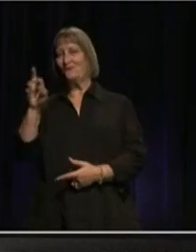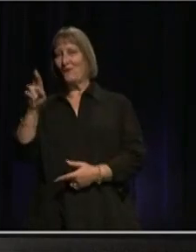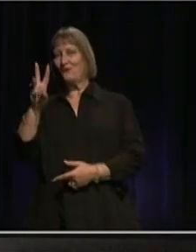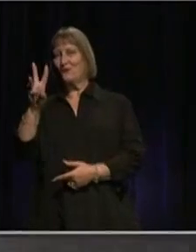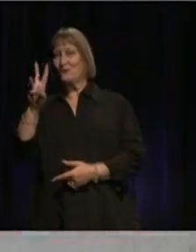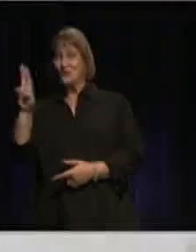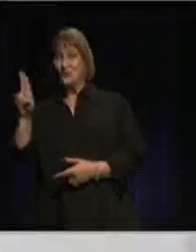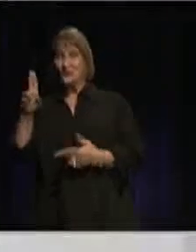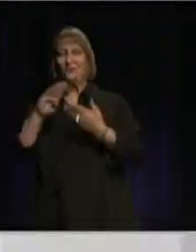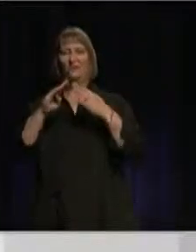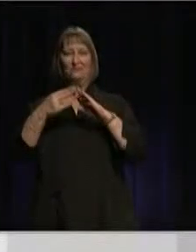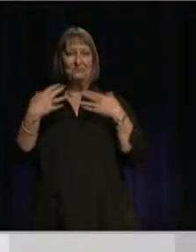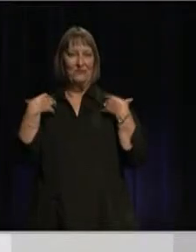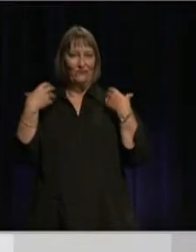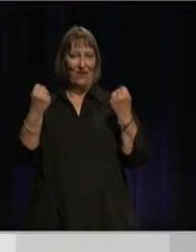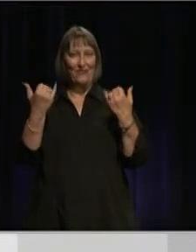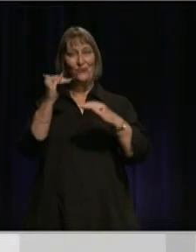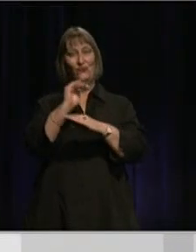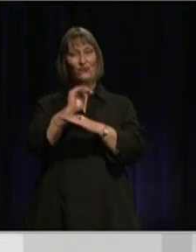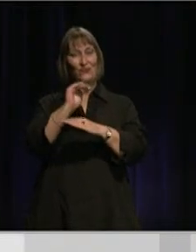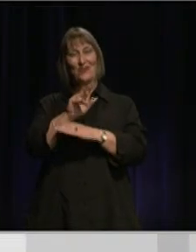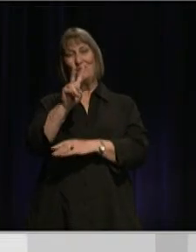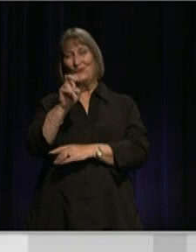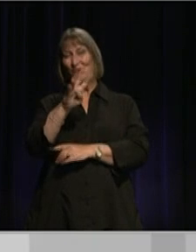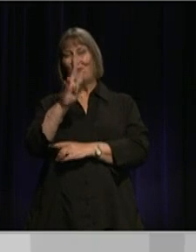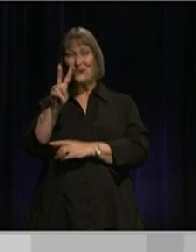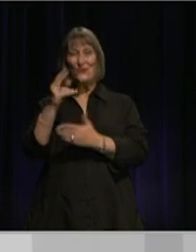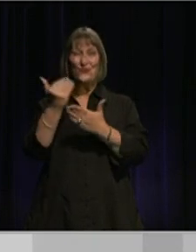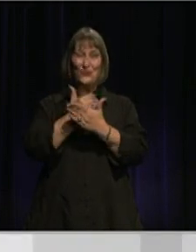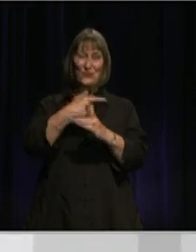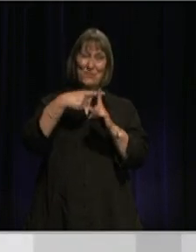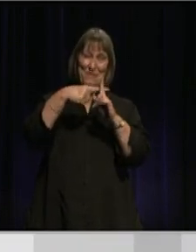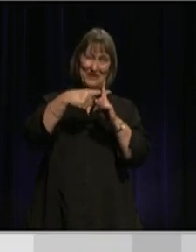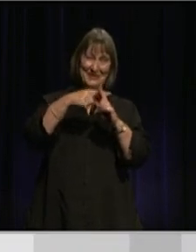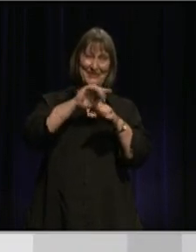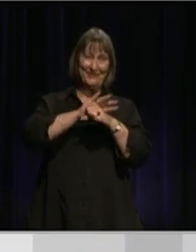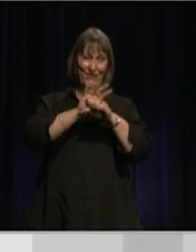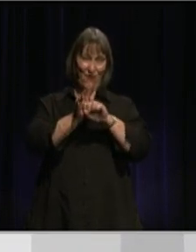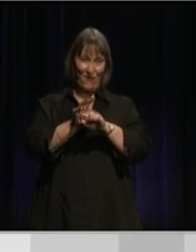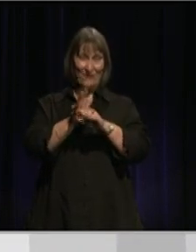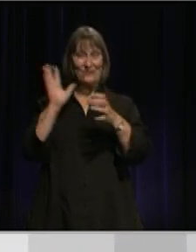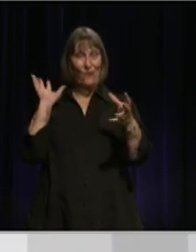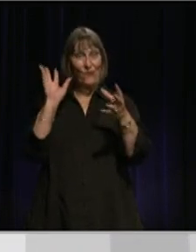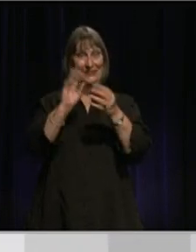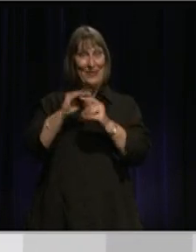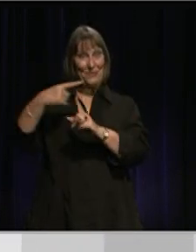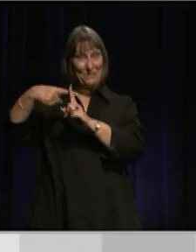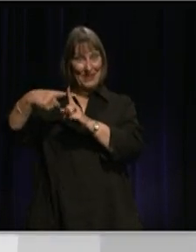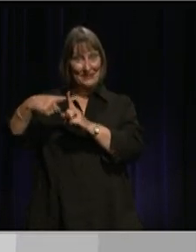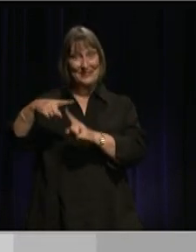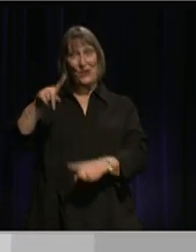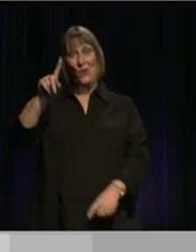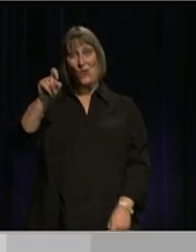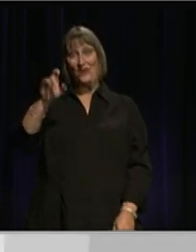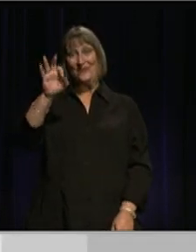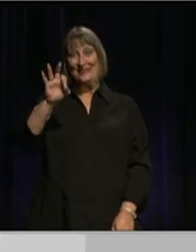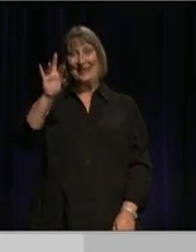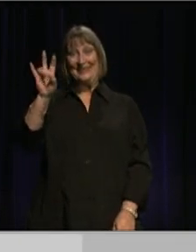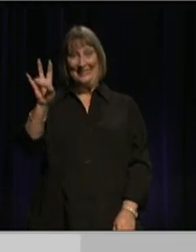reporting 242 new cases of COVID-19, which brings our total since the pandemic began to